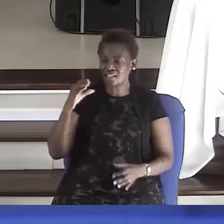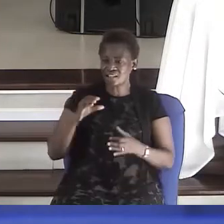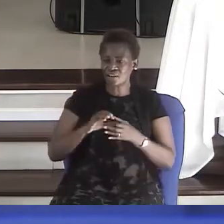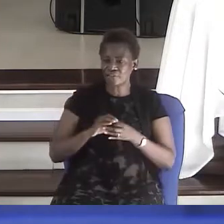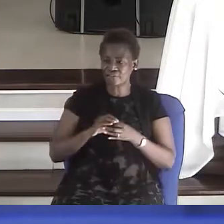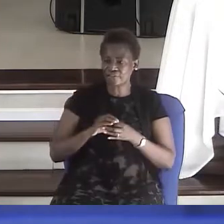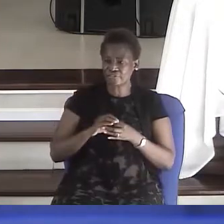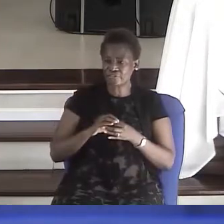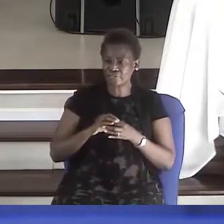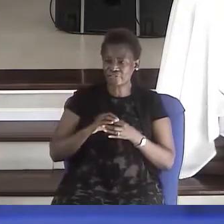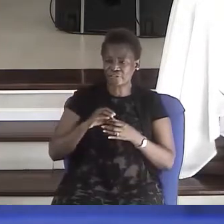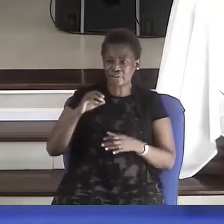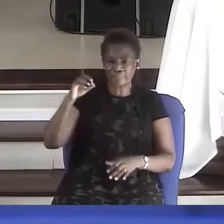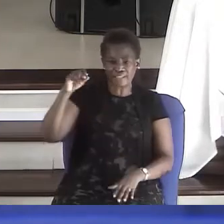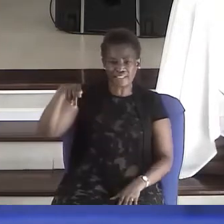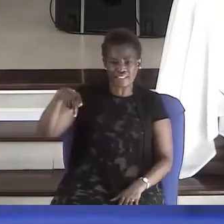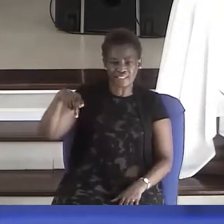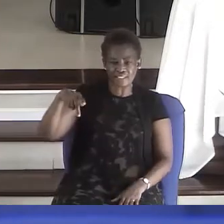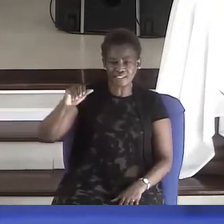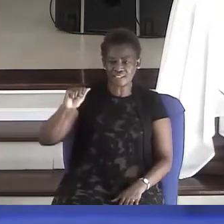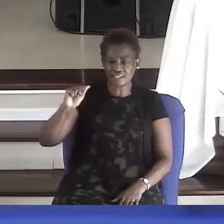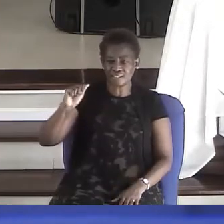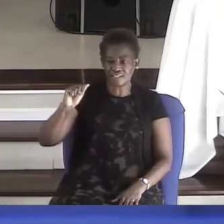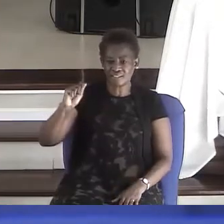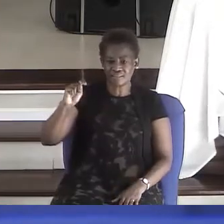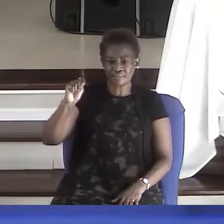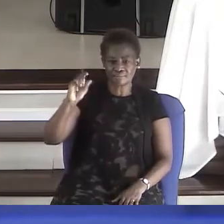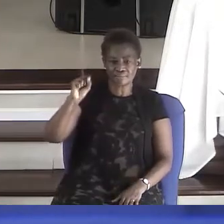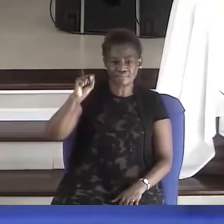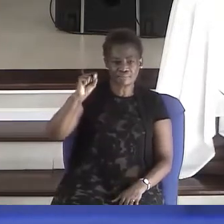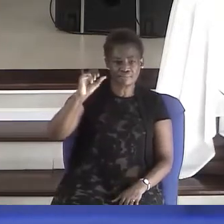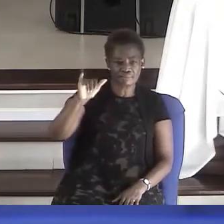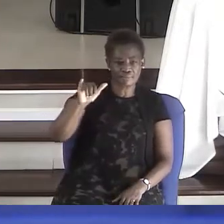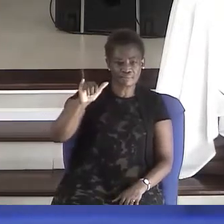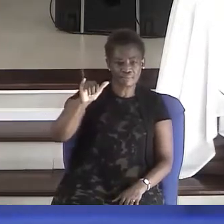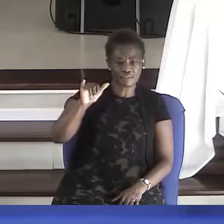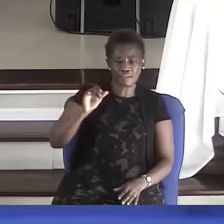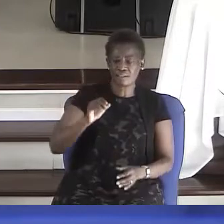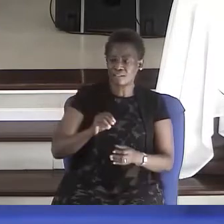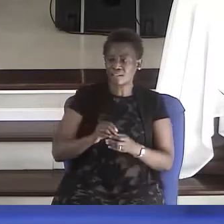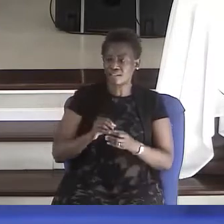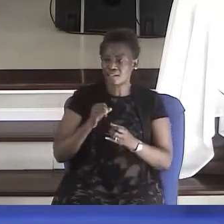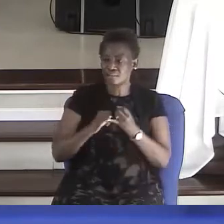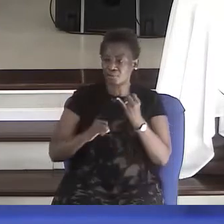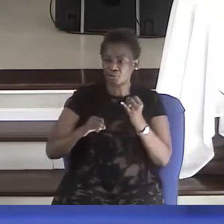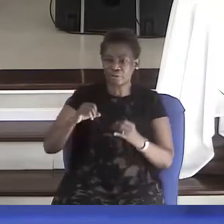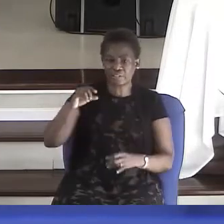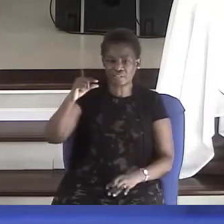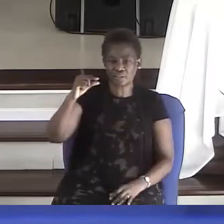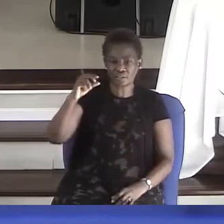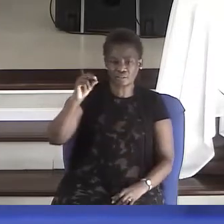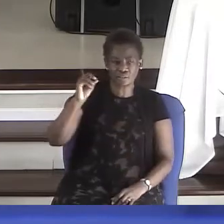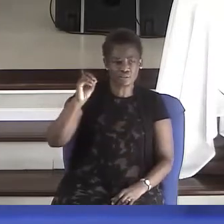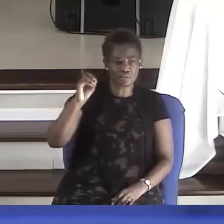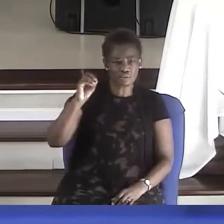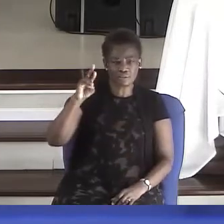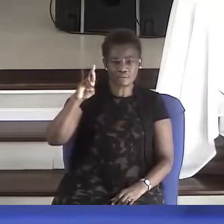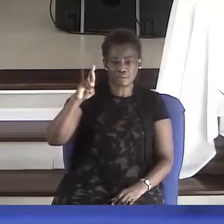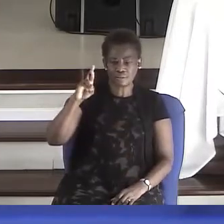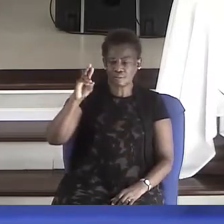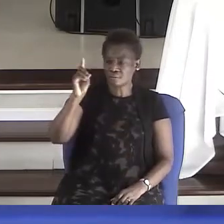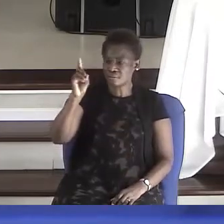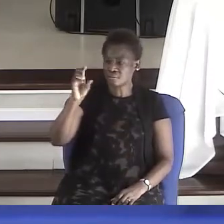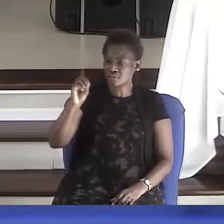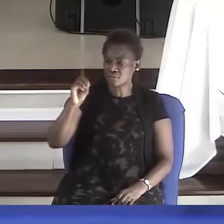Patsy Gordon right here. And that urn is going to go to Dovecot. But that service should be